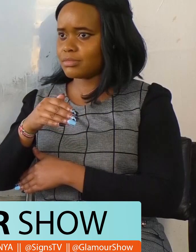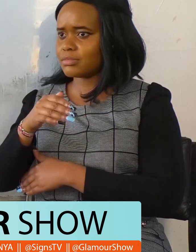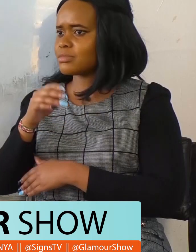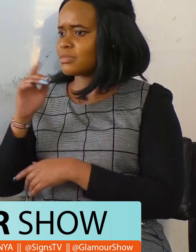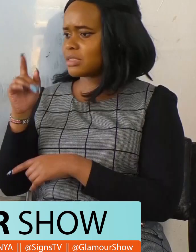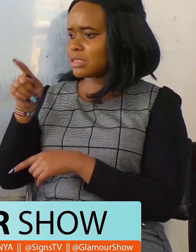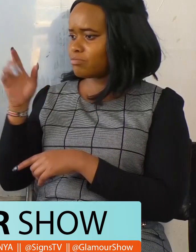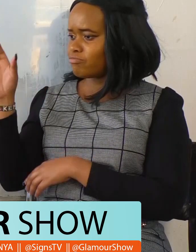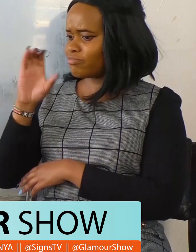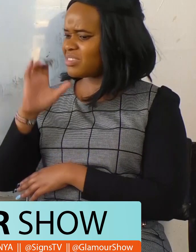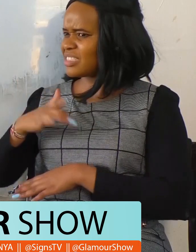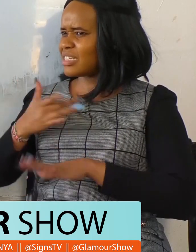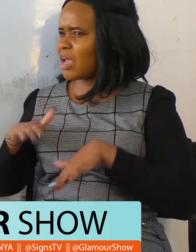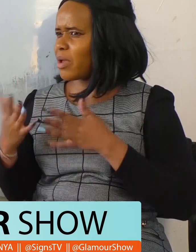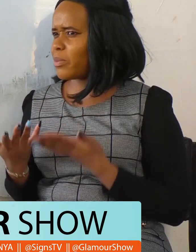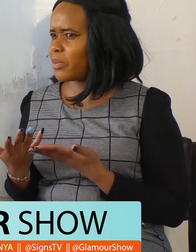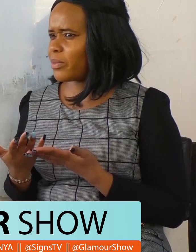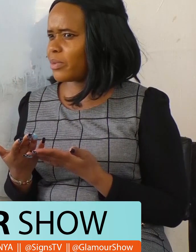So